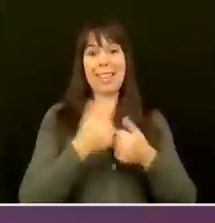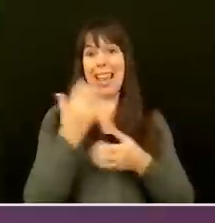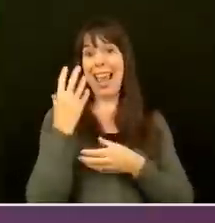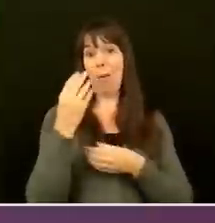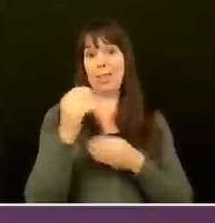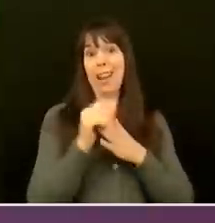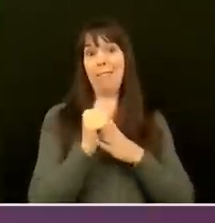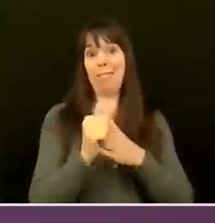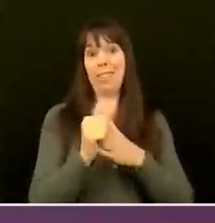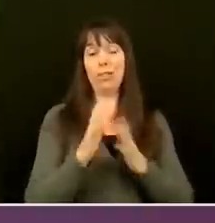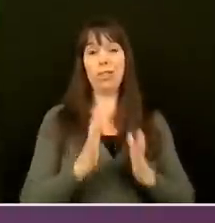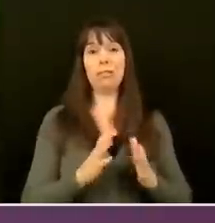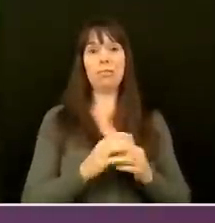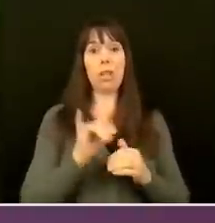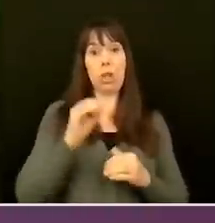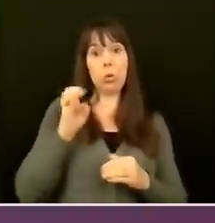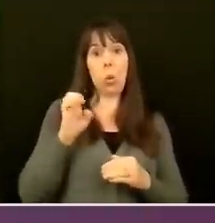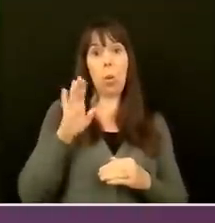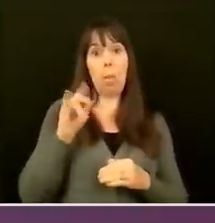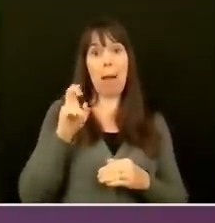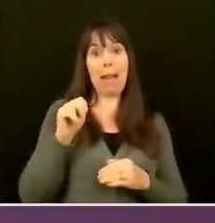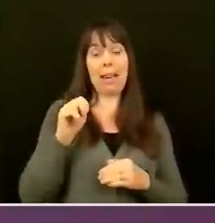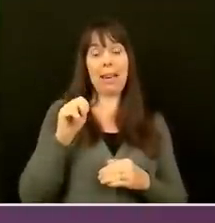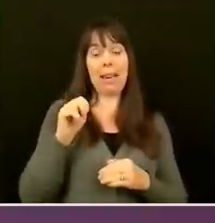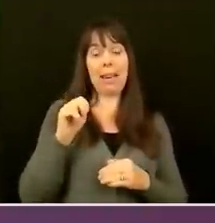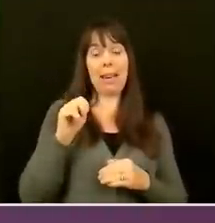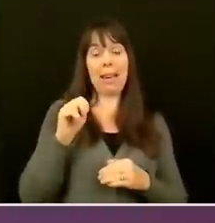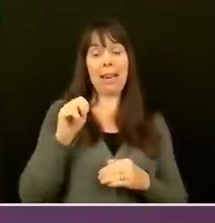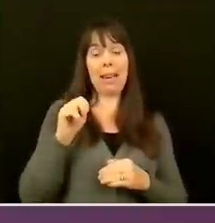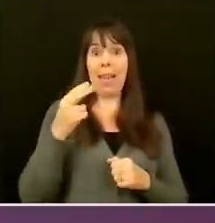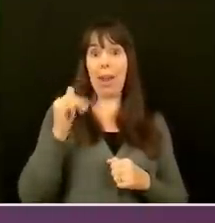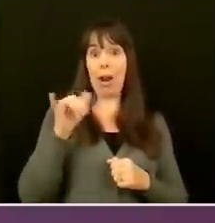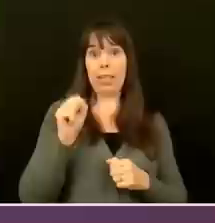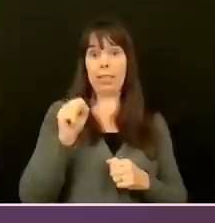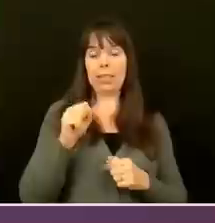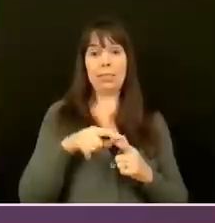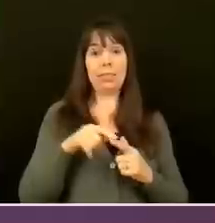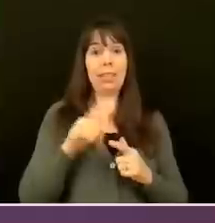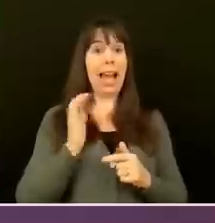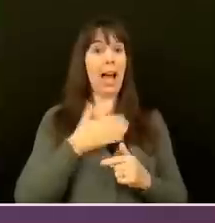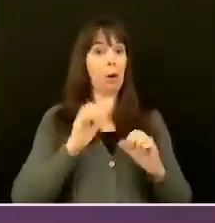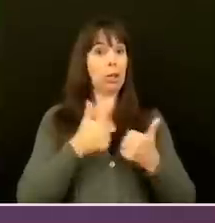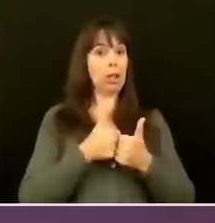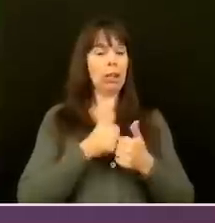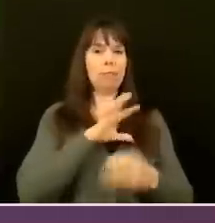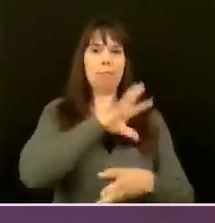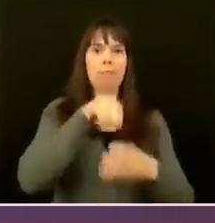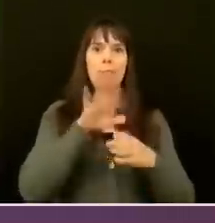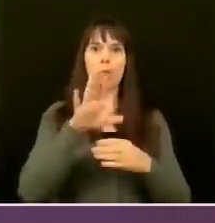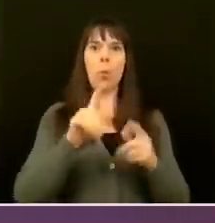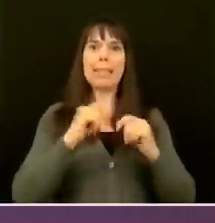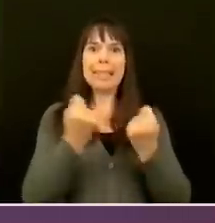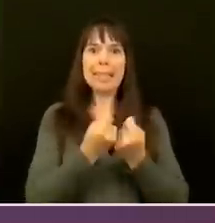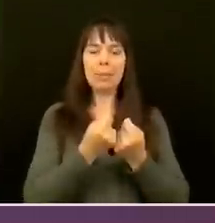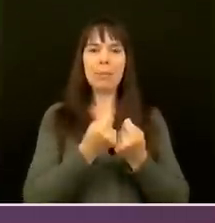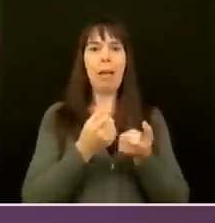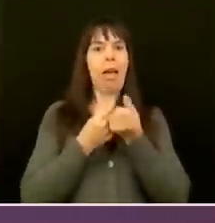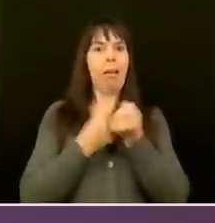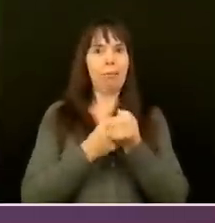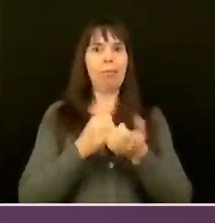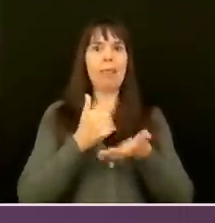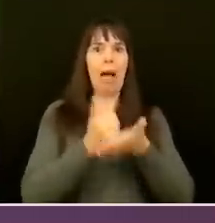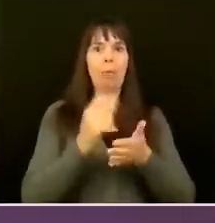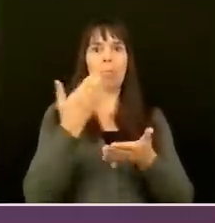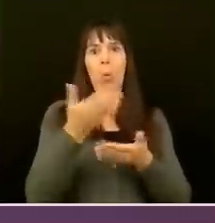leaders, which are Joe Biden and Kamala Harris. Our challenge is to be a part of their team to help them get where they need to go. They